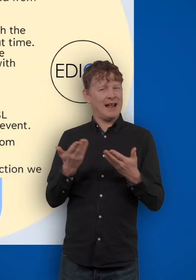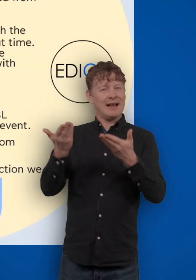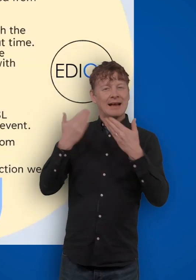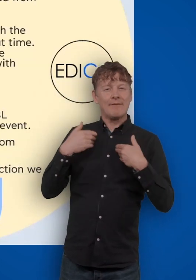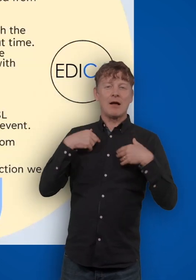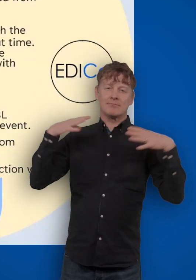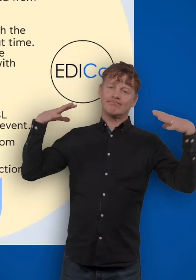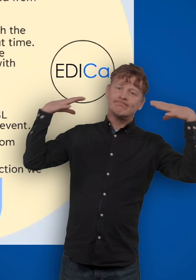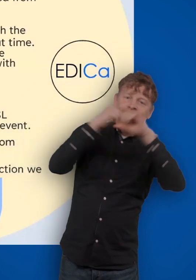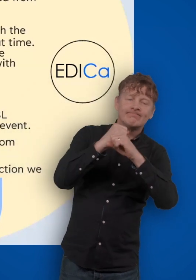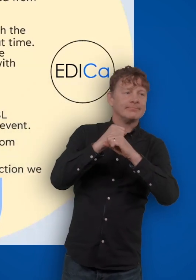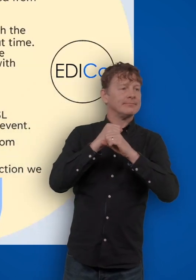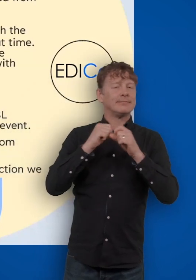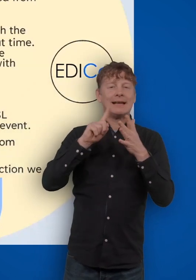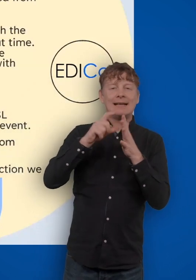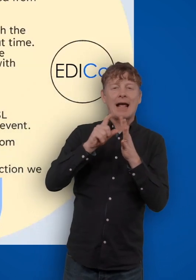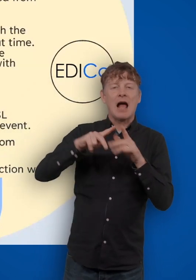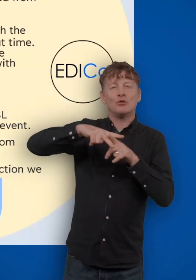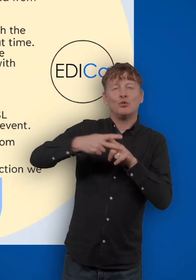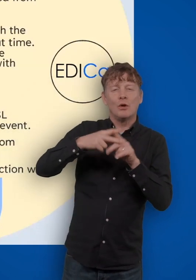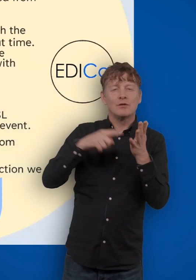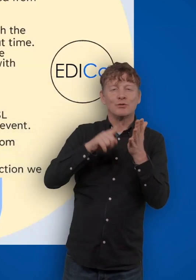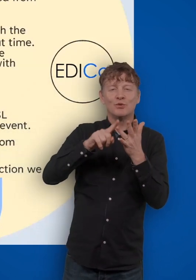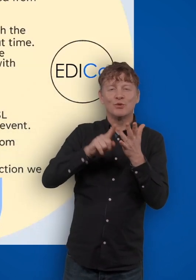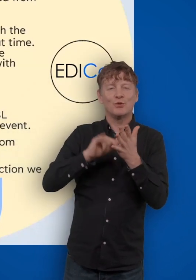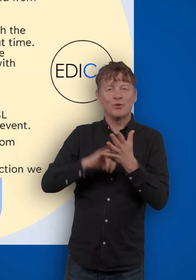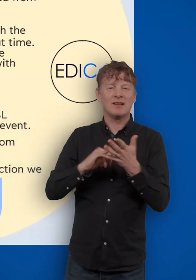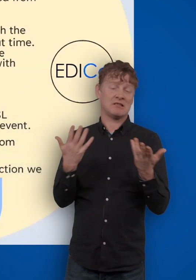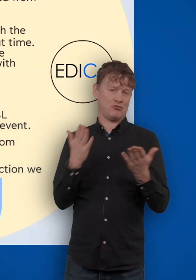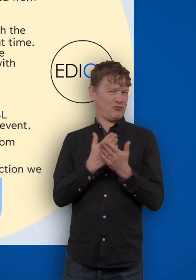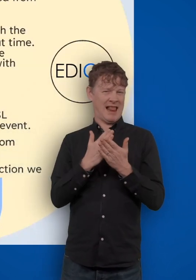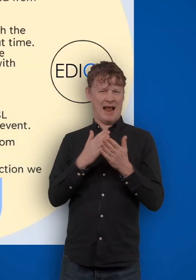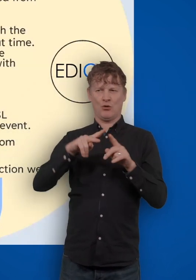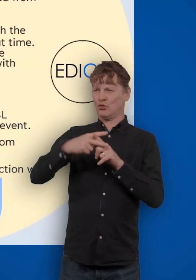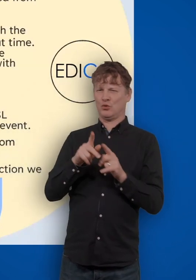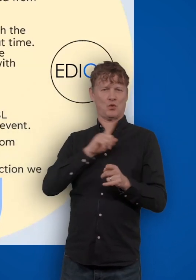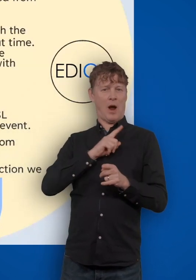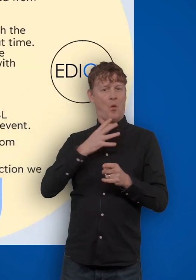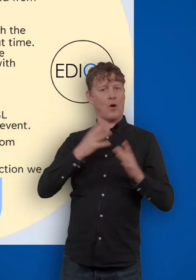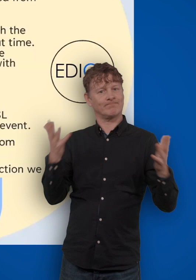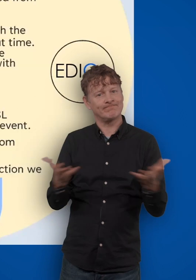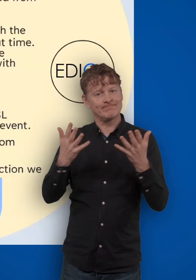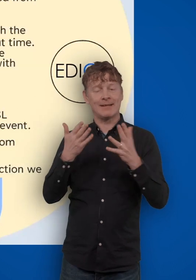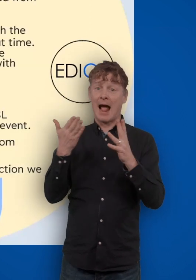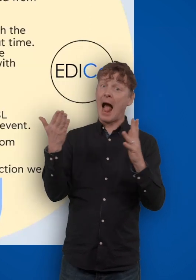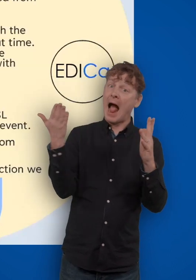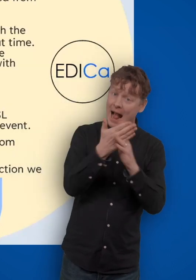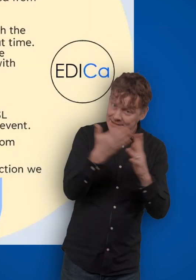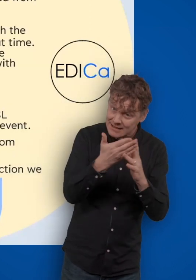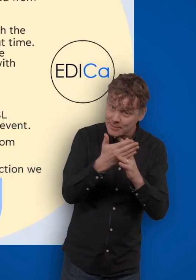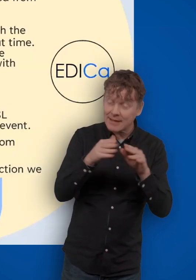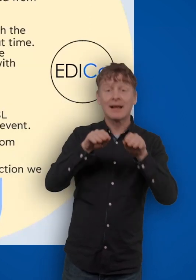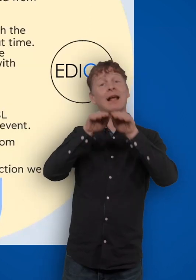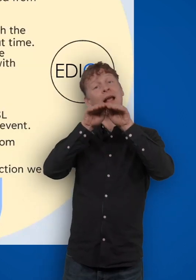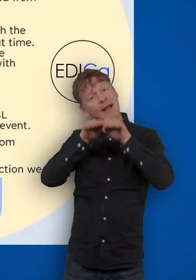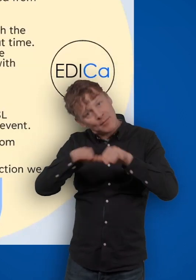some EDI tools. These tools are meant to promote the accessibility, the implementation, and